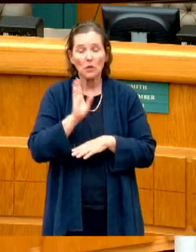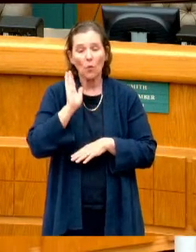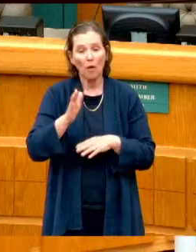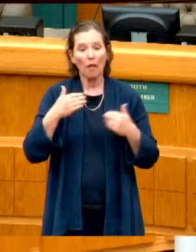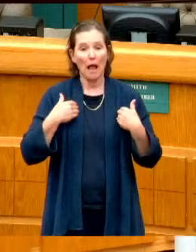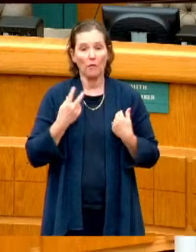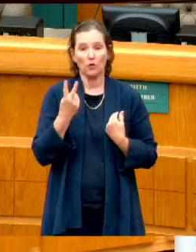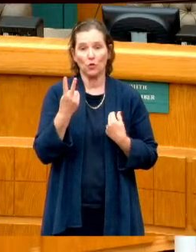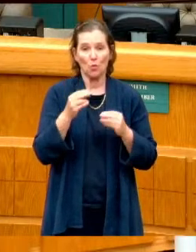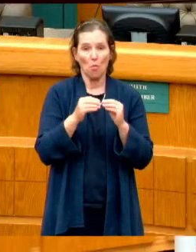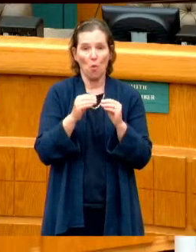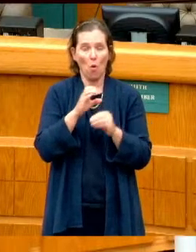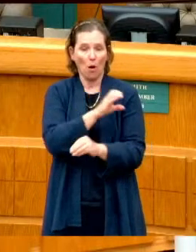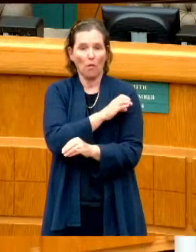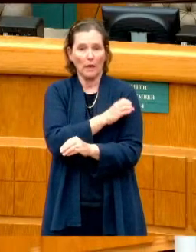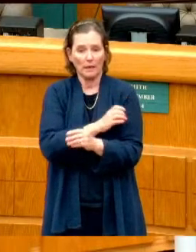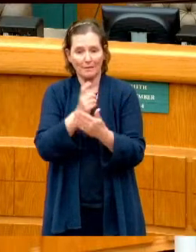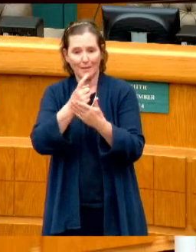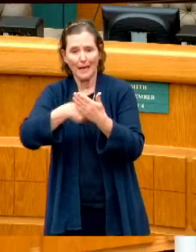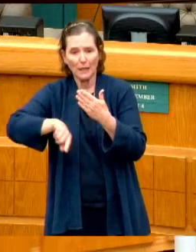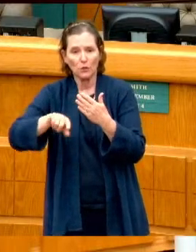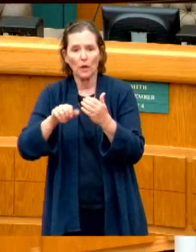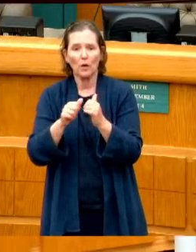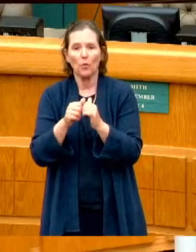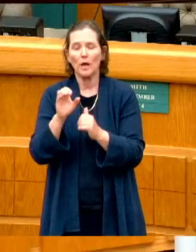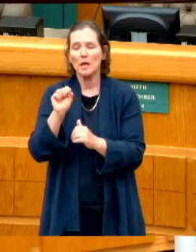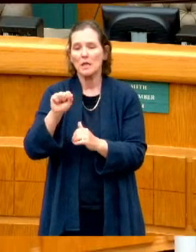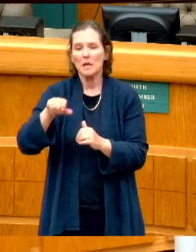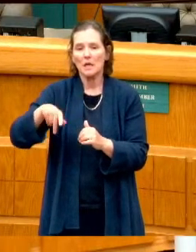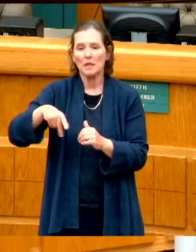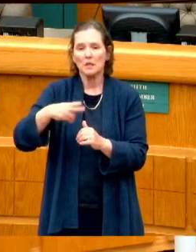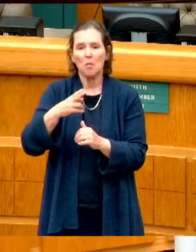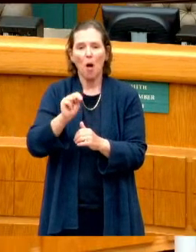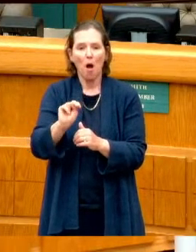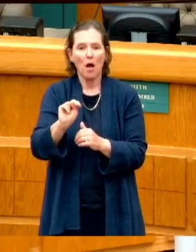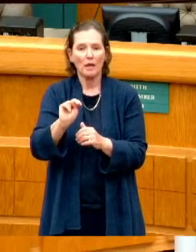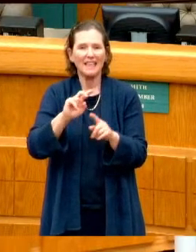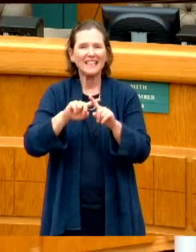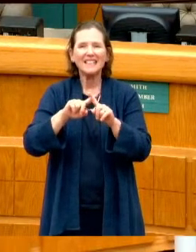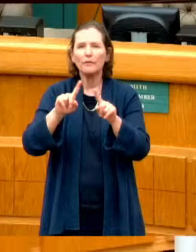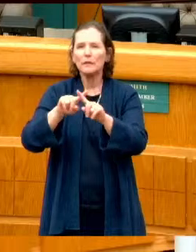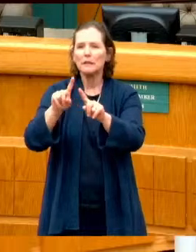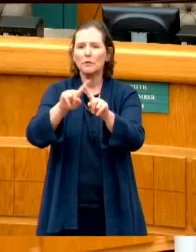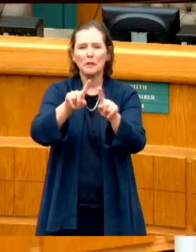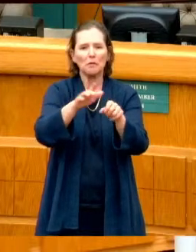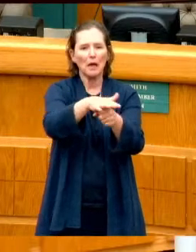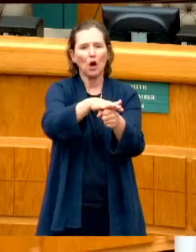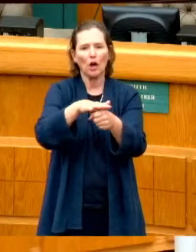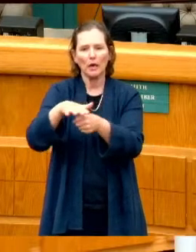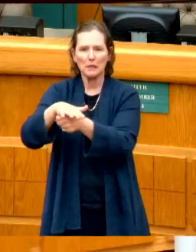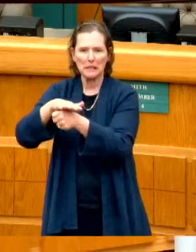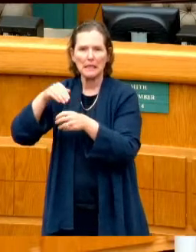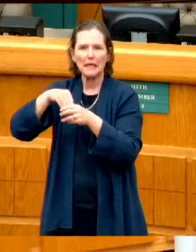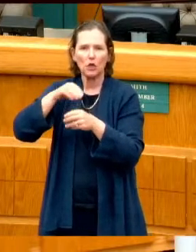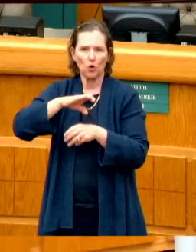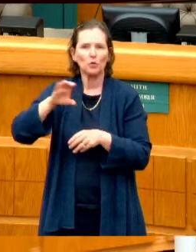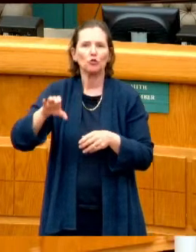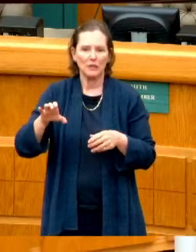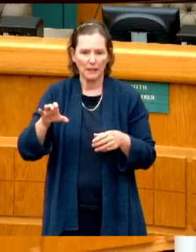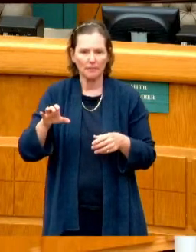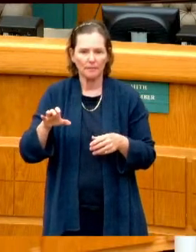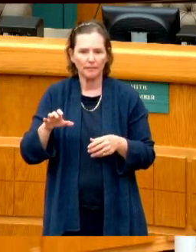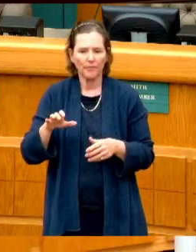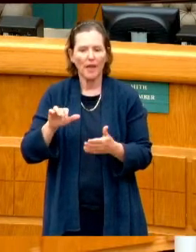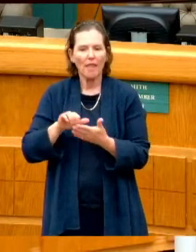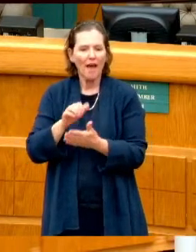Spawn exclusively, and we're going to be looking to come to neighborhoods by you. Vaccine eligibility, as I